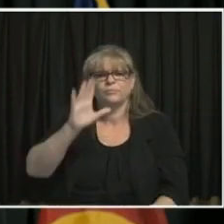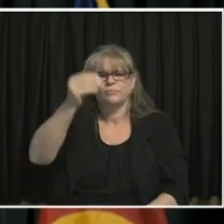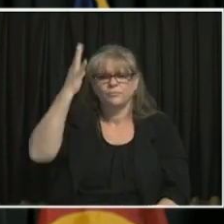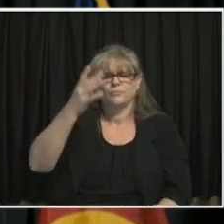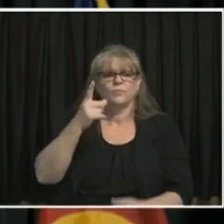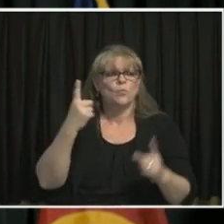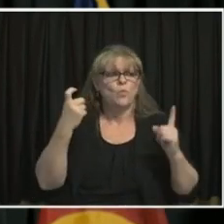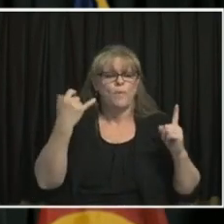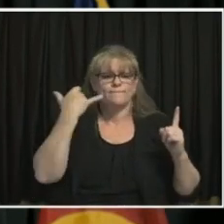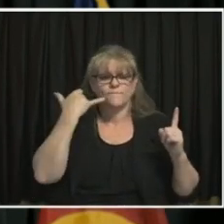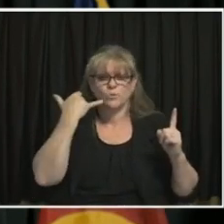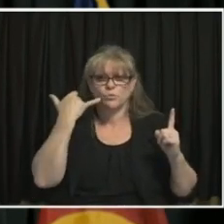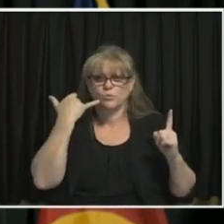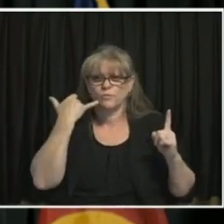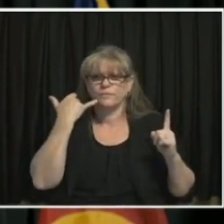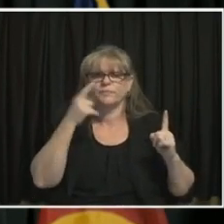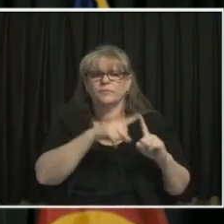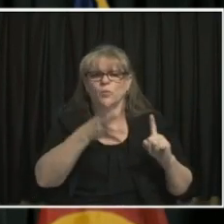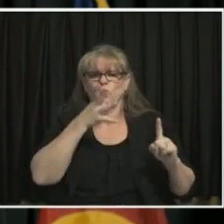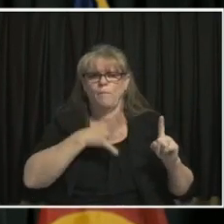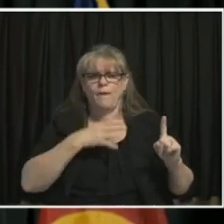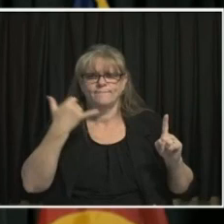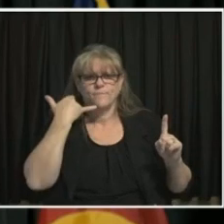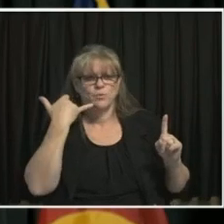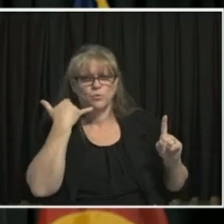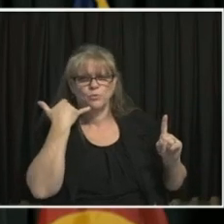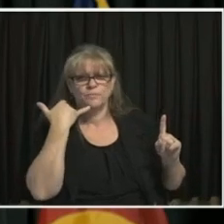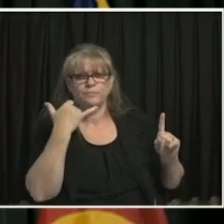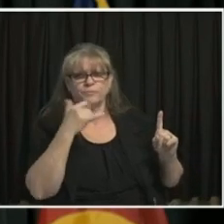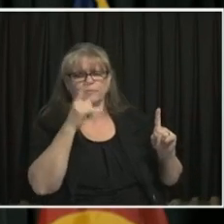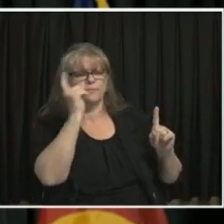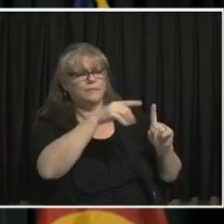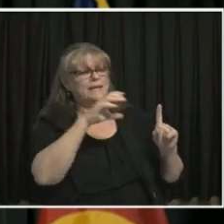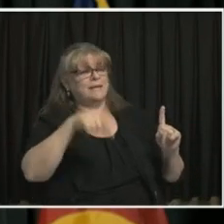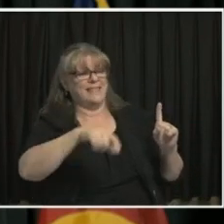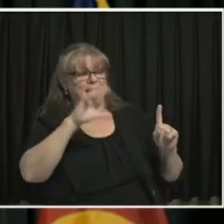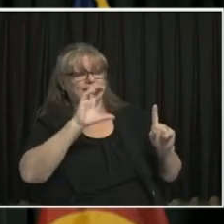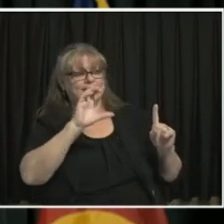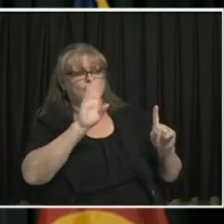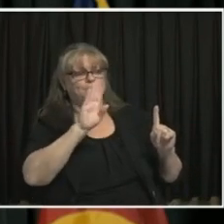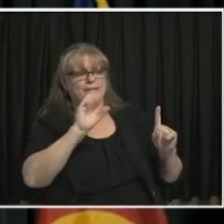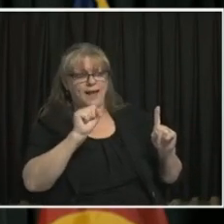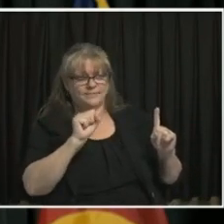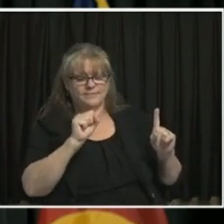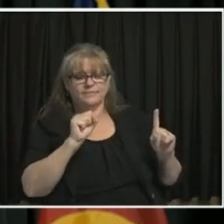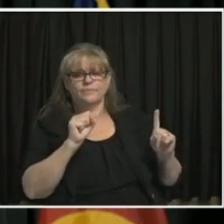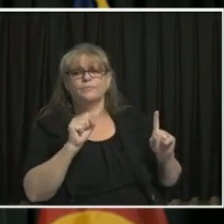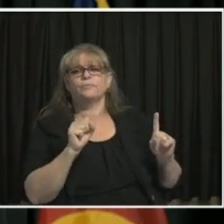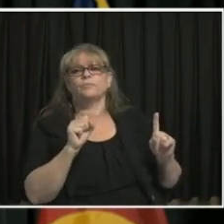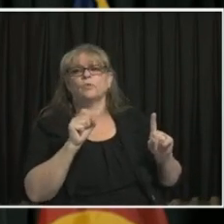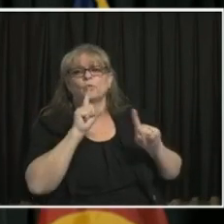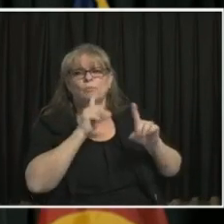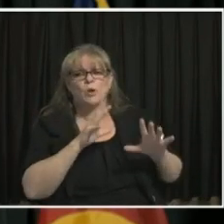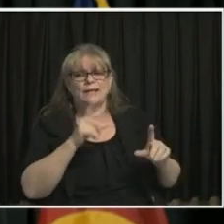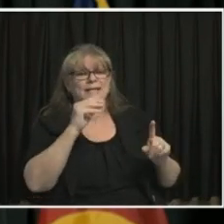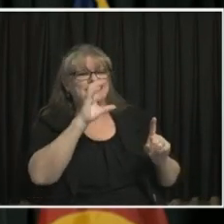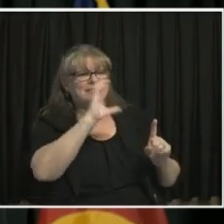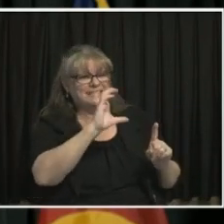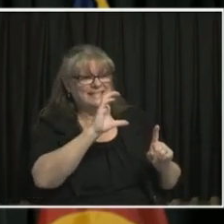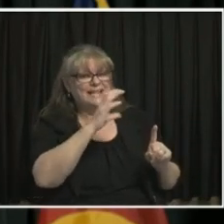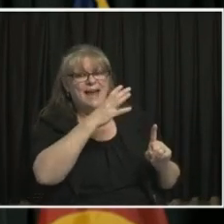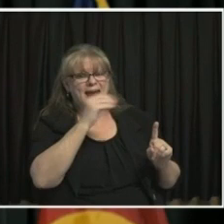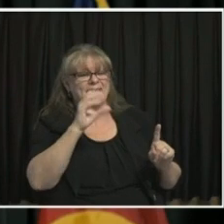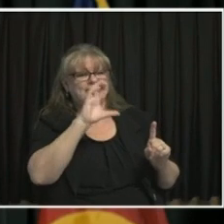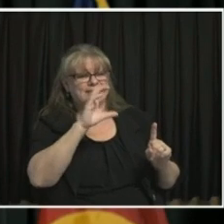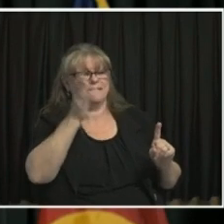Hi, Governor Polis. This is Libby Smith with CBS4. In the situation with C&C Cafe and Kitchen, part of what